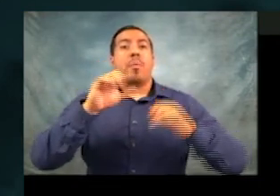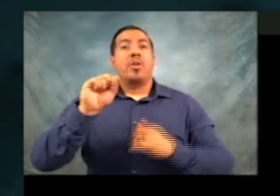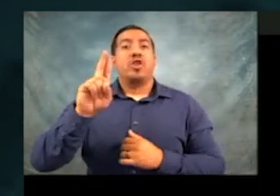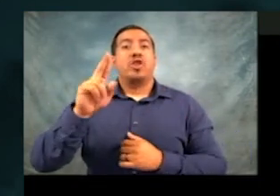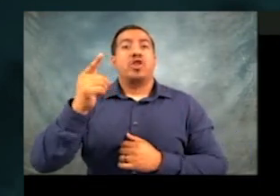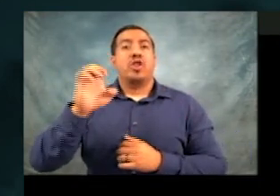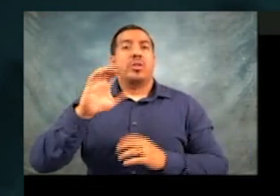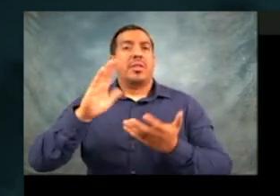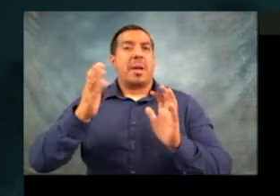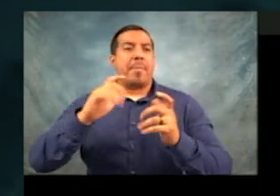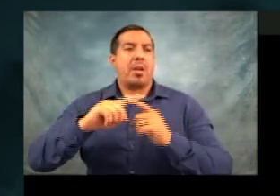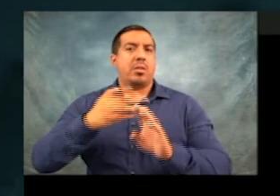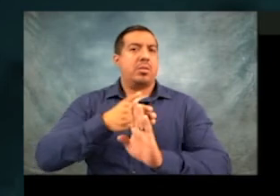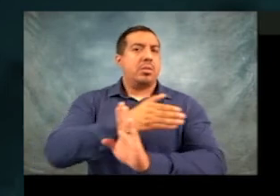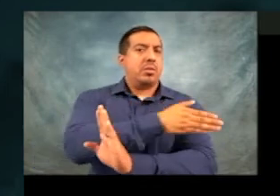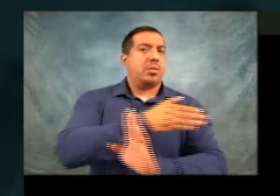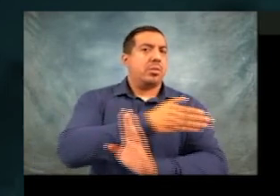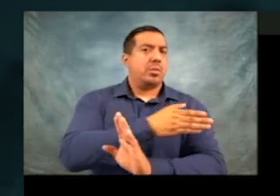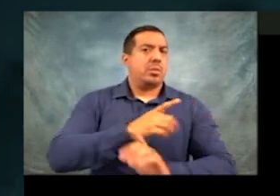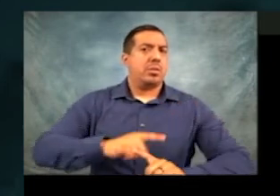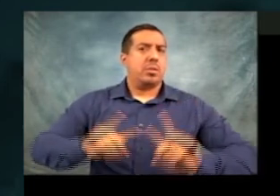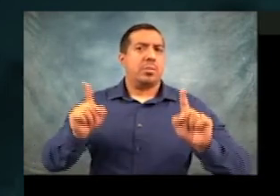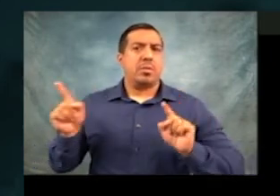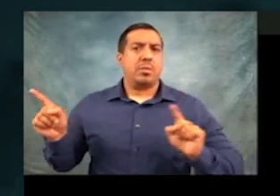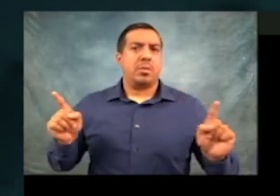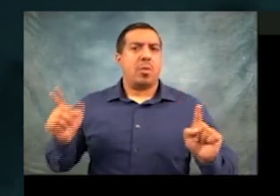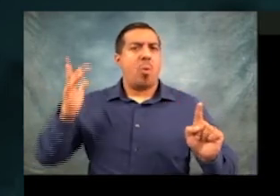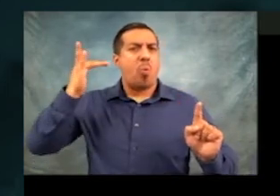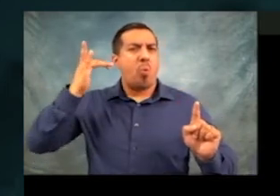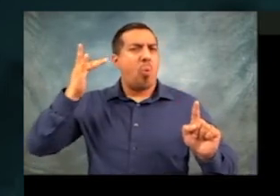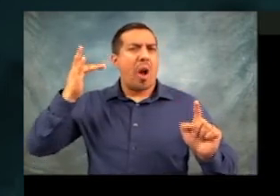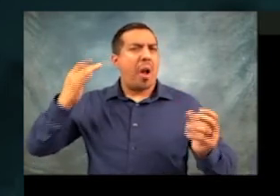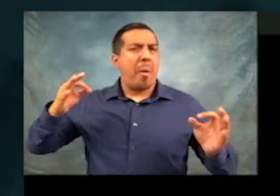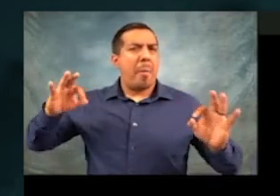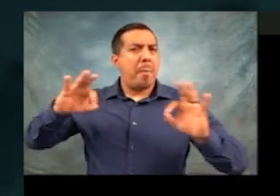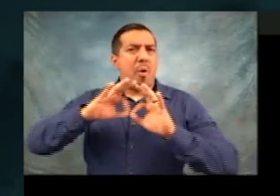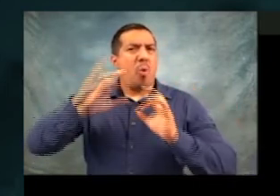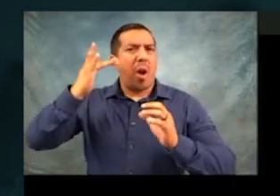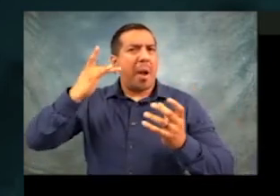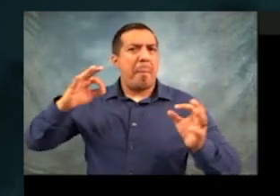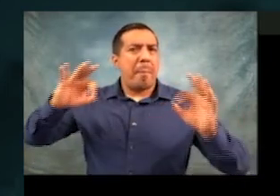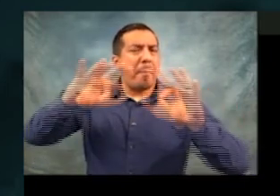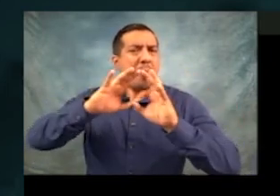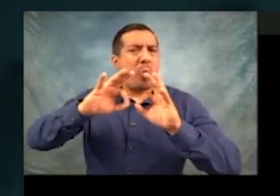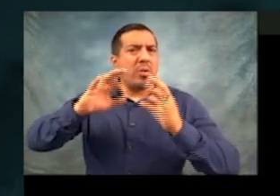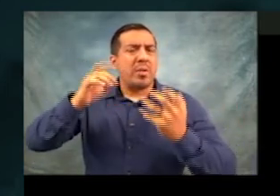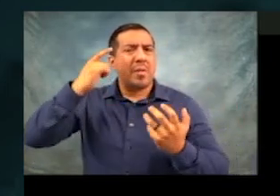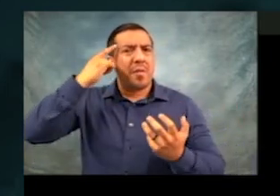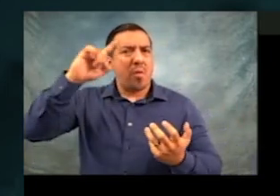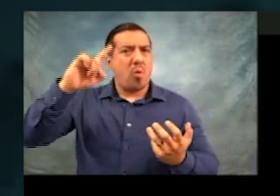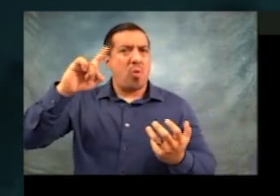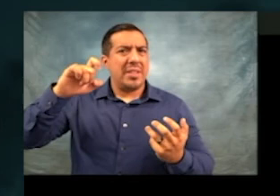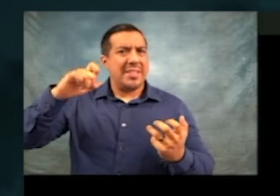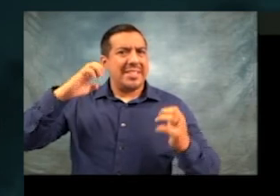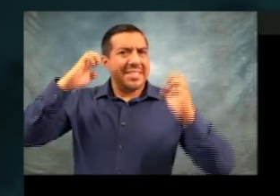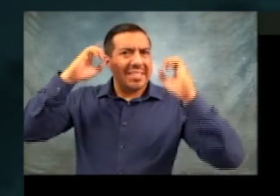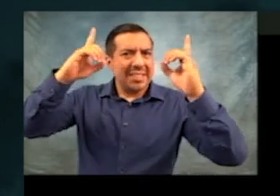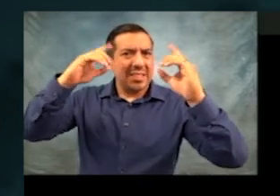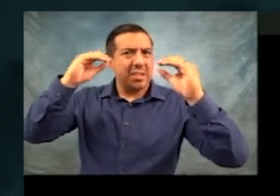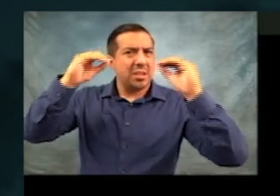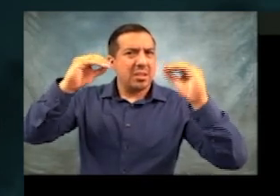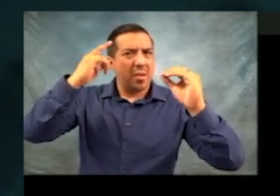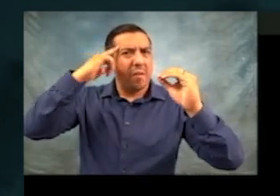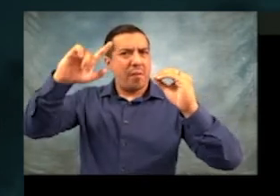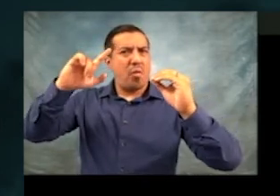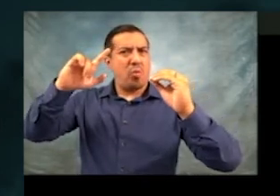previous 14 storms. Why is that important? And why is that important for an educational or